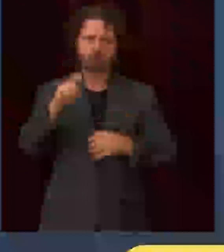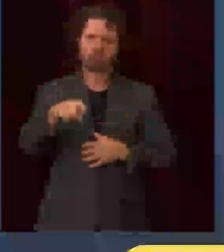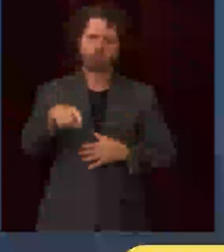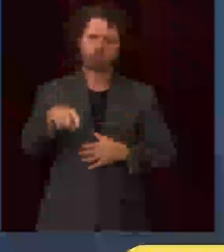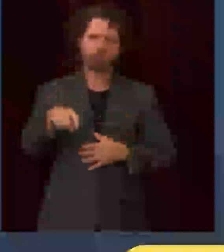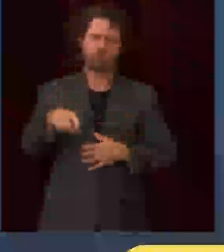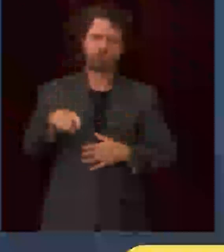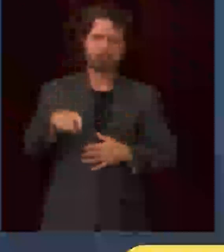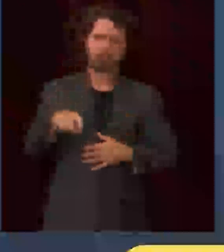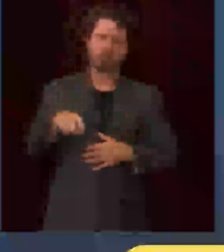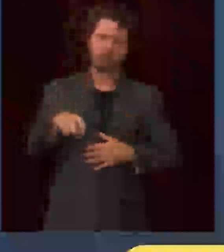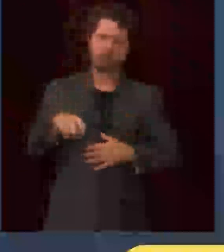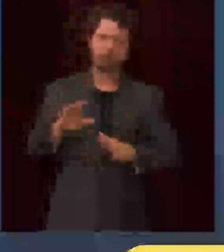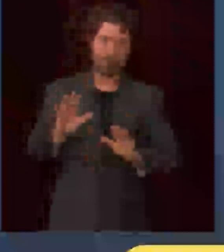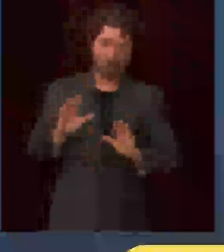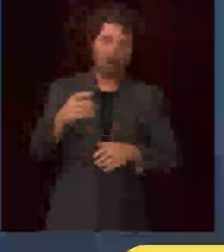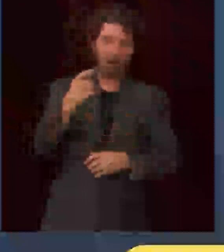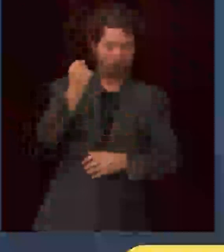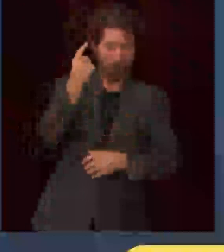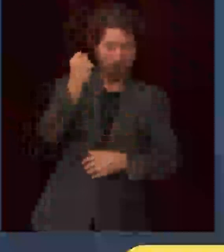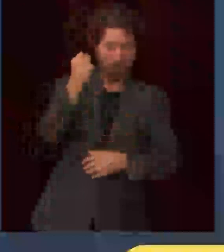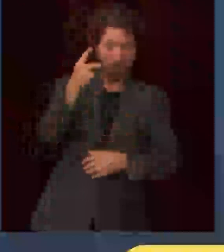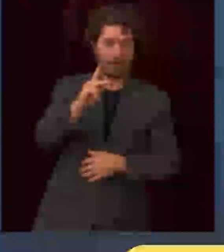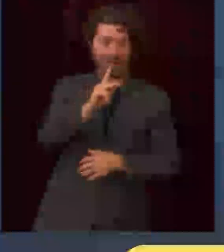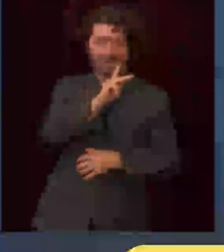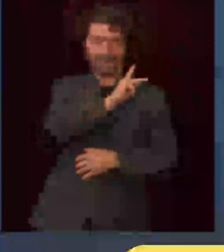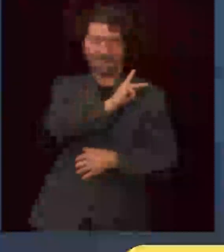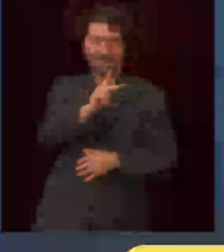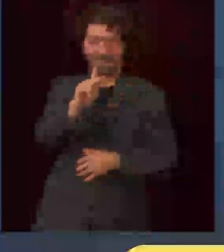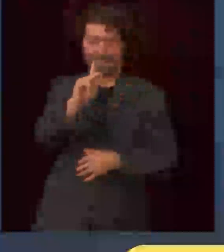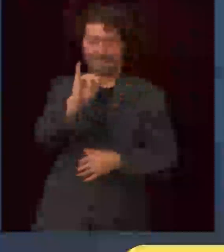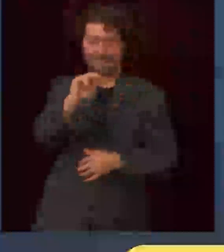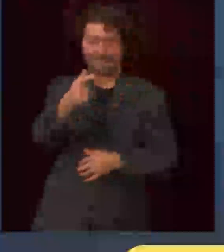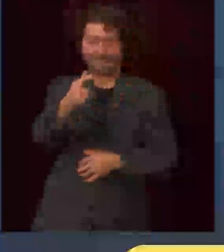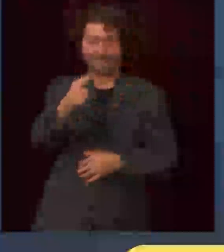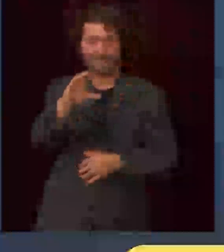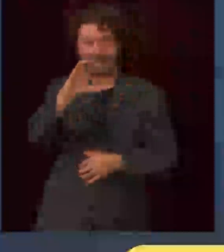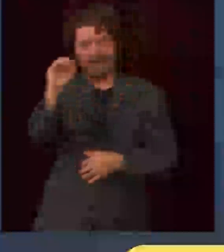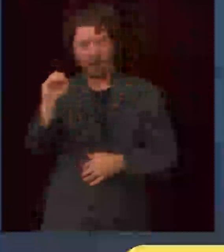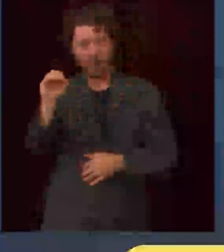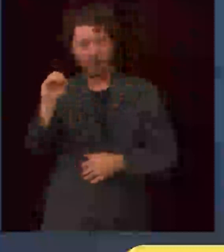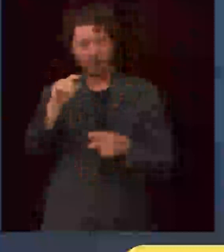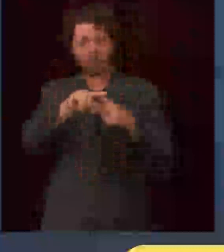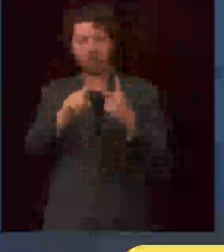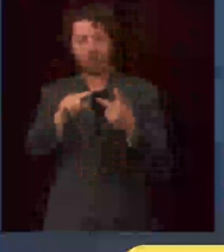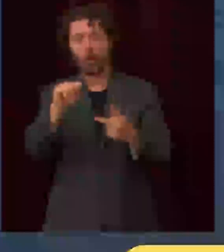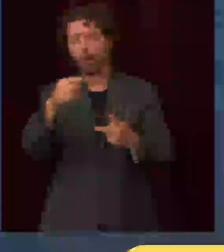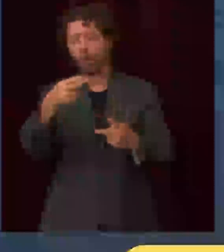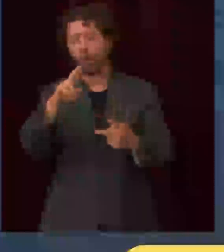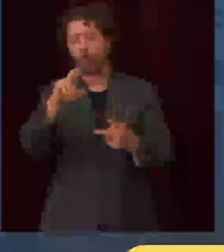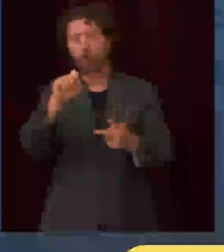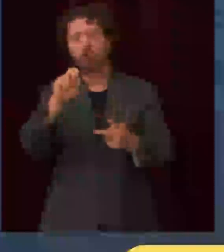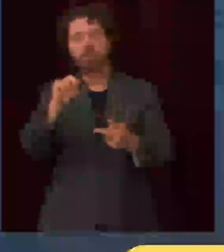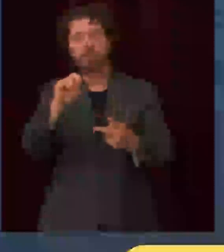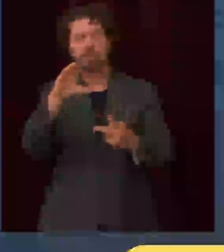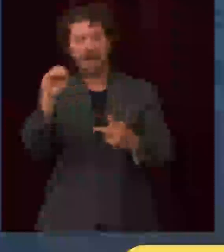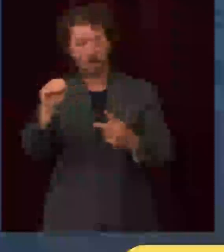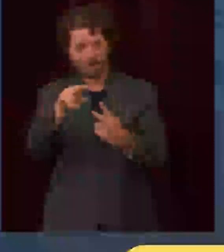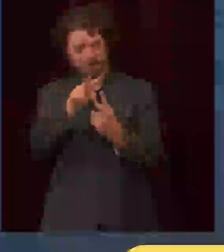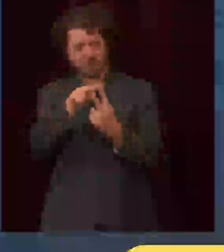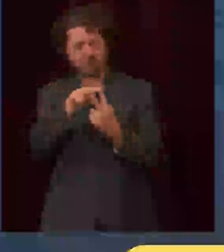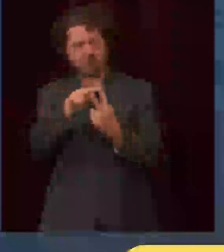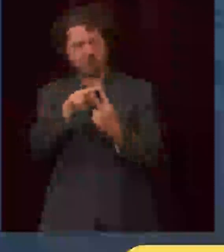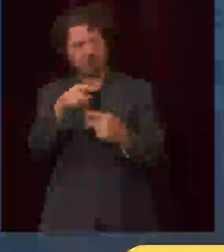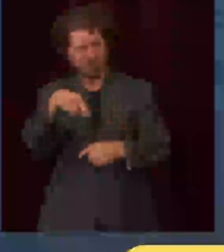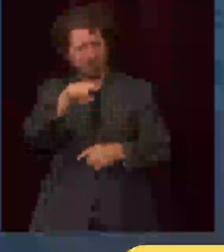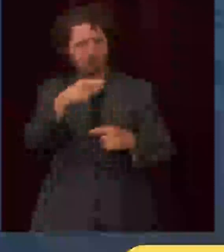enforcement there. Will the state actually have some teeth to this directive? Well, I'm